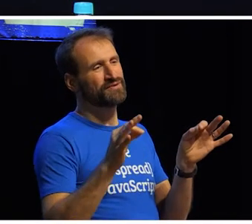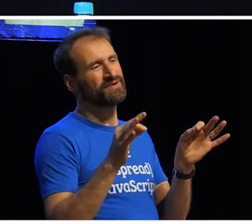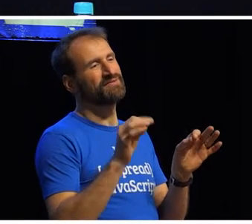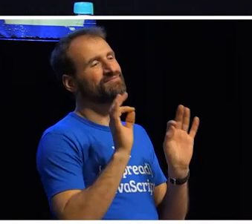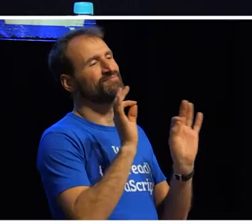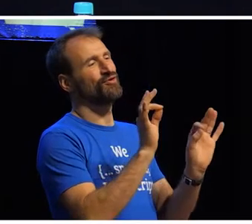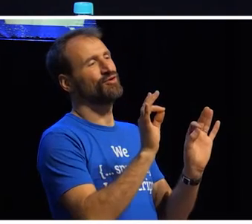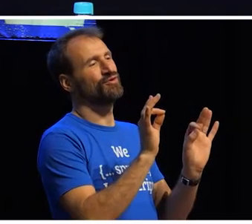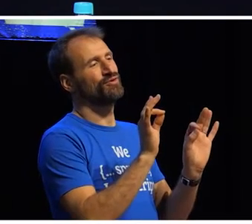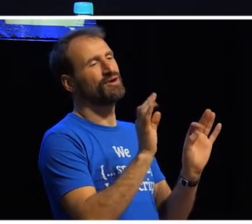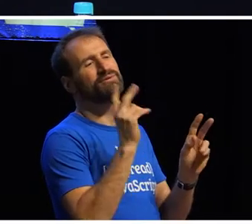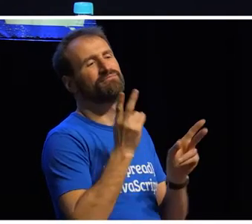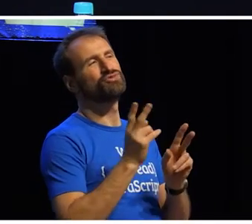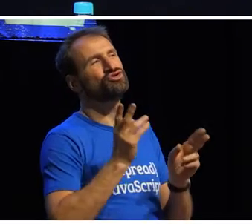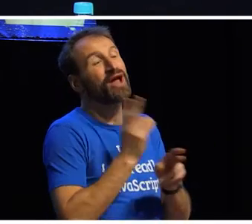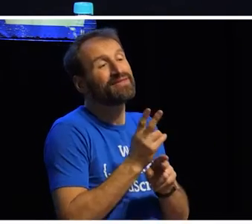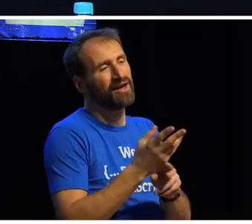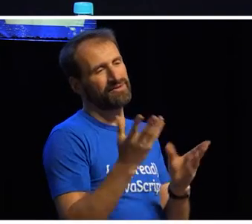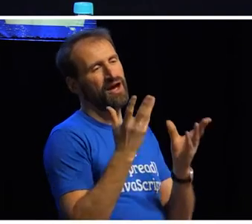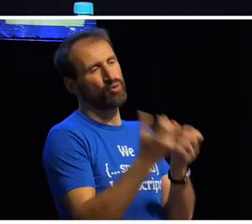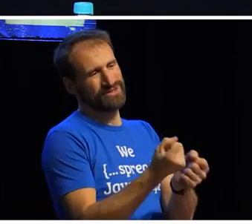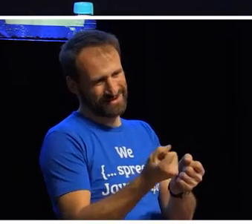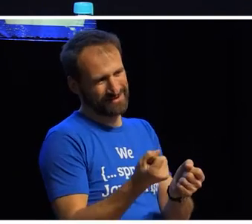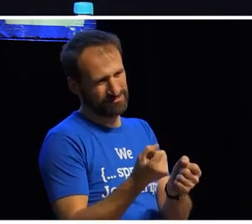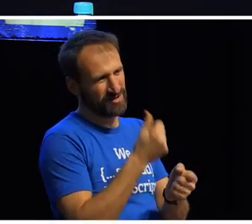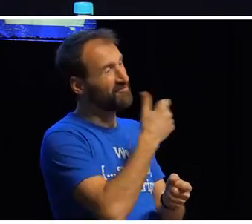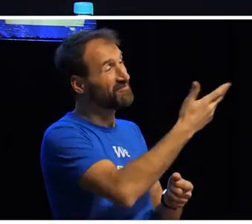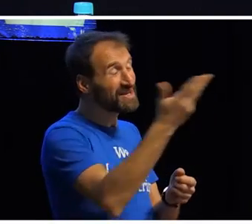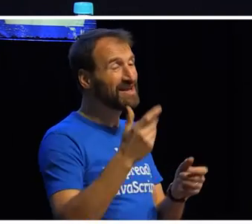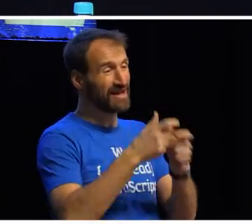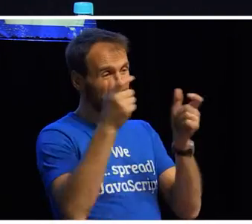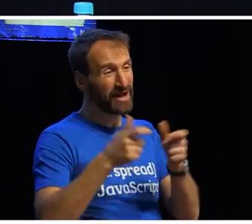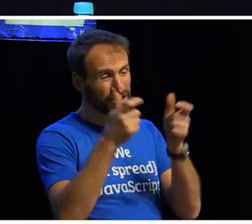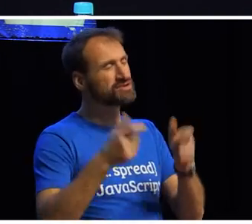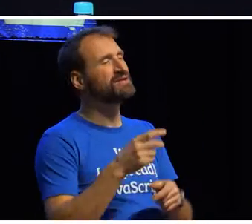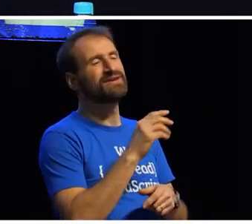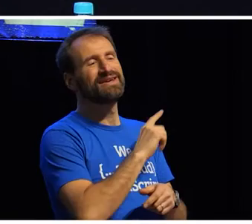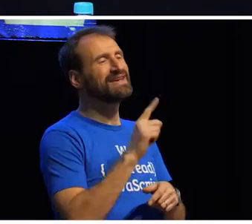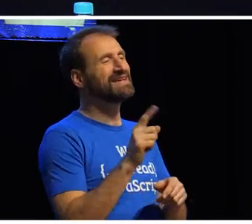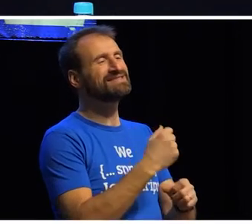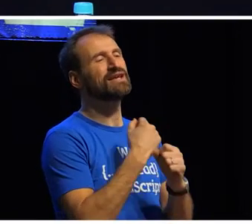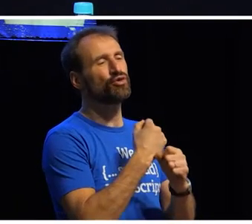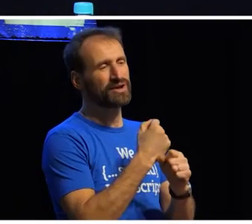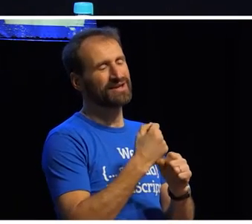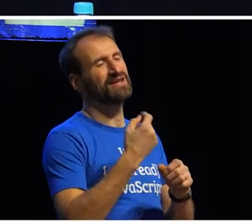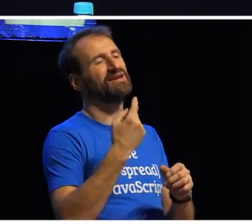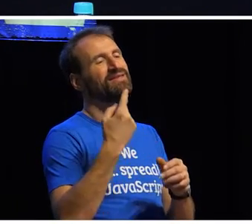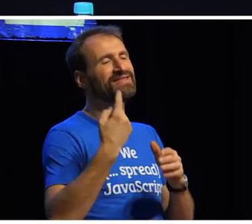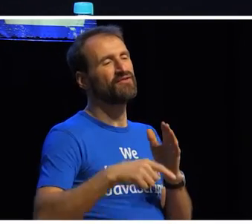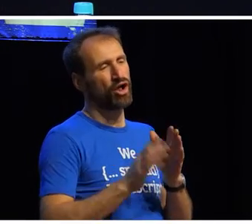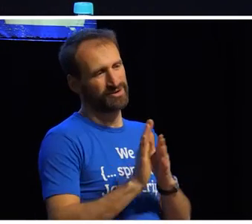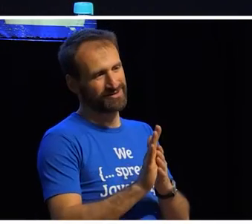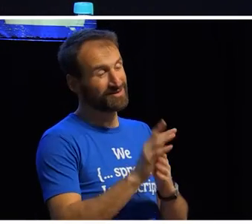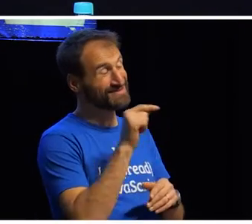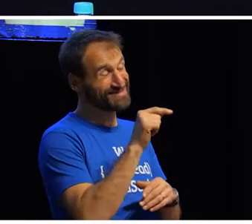off by default so that's something to consider many of these packages actually have insecurity faults so they might have a security feature might not be on all the